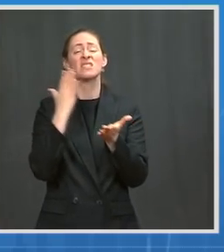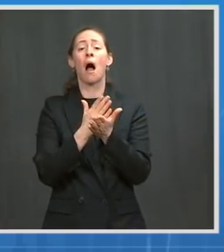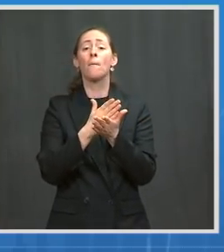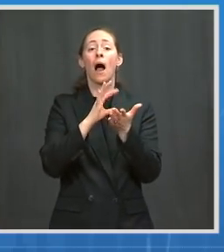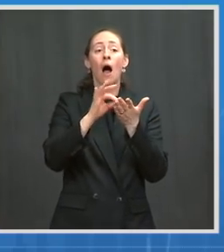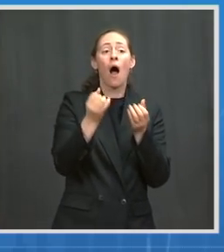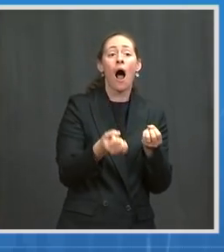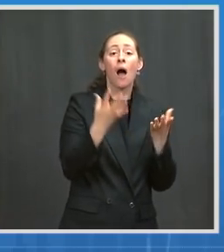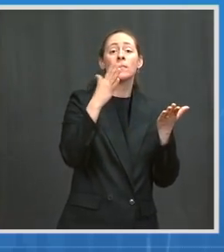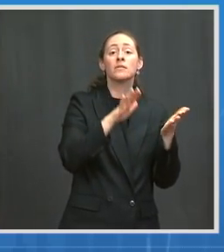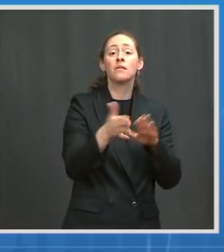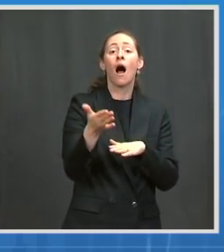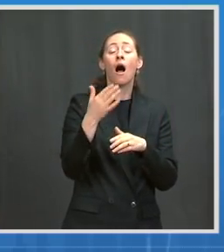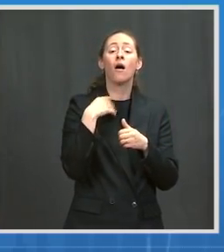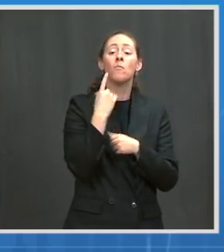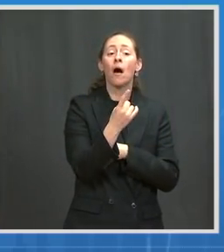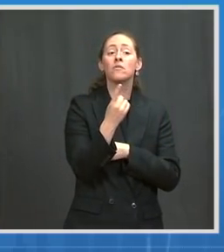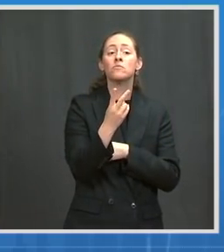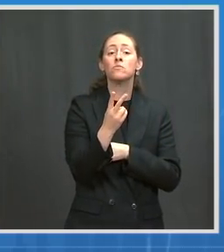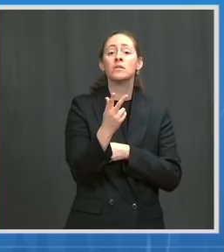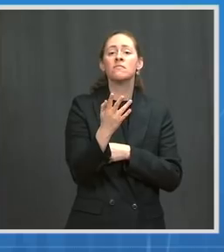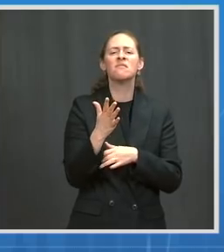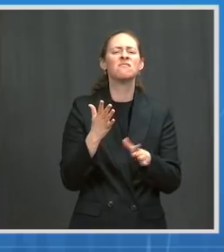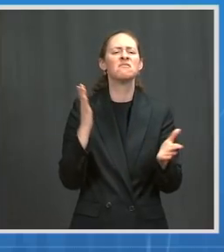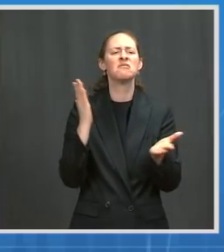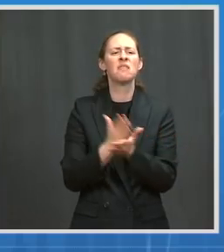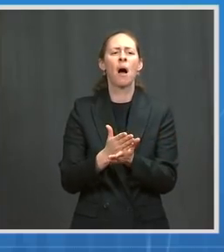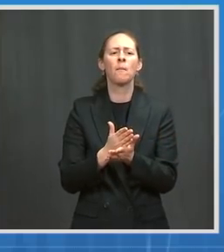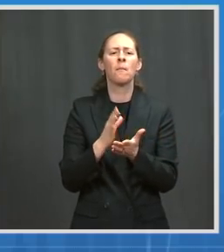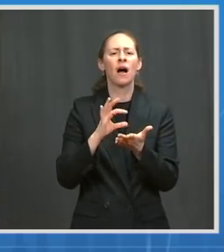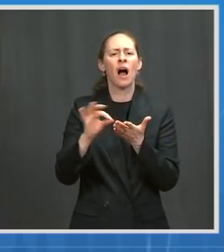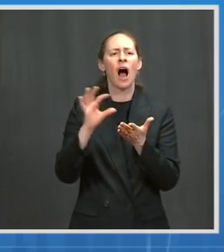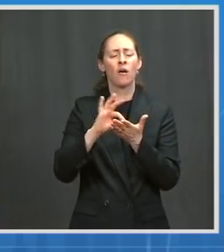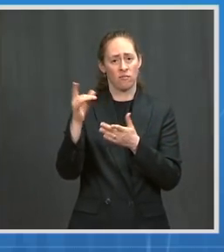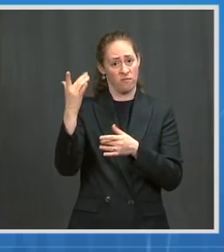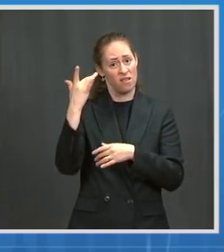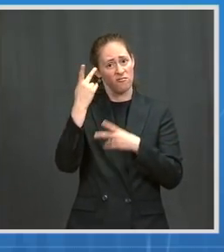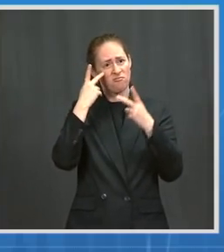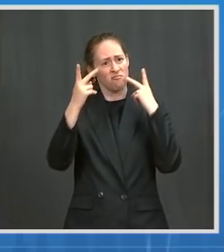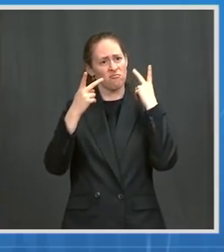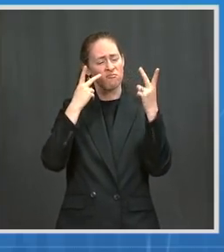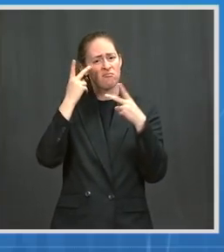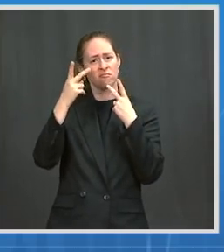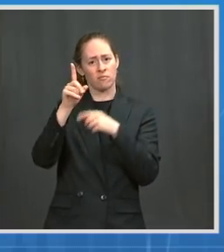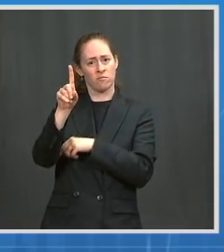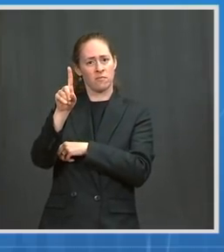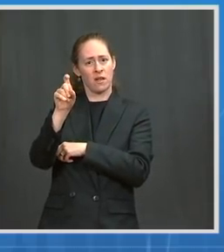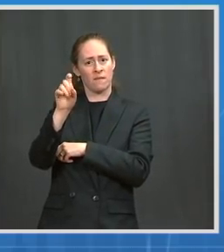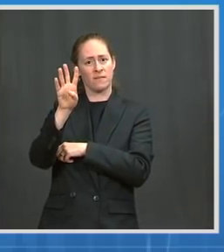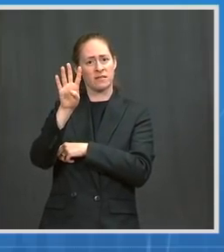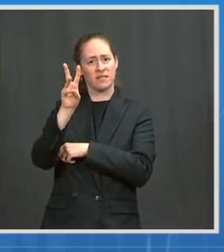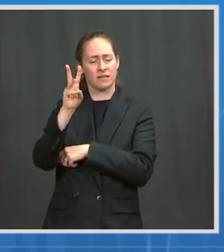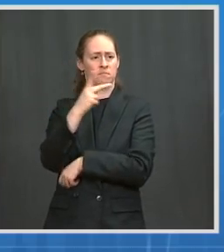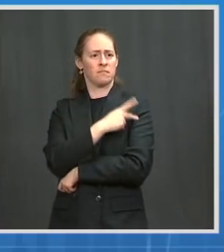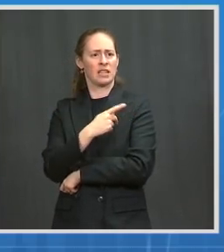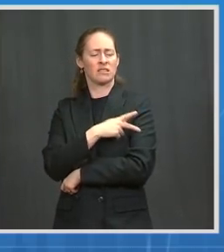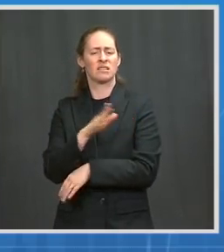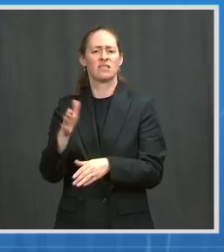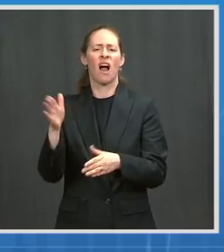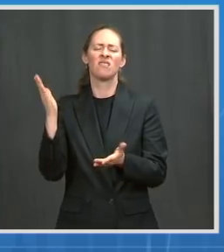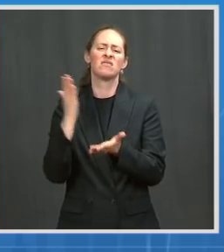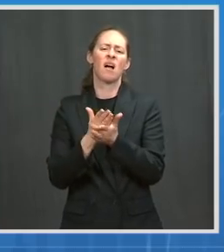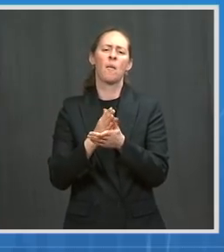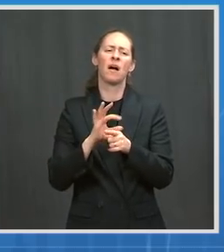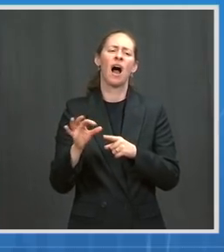lost after his 146th patient died from COVID-19. Clinicians have gone through trauma of their own during